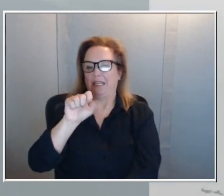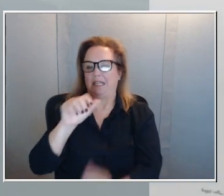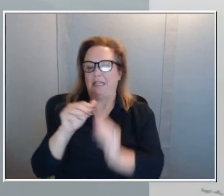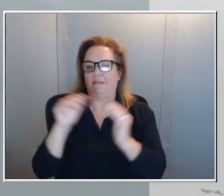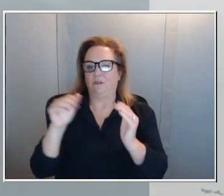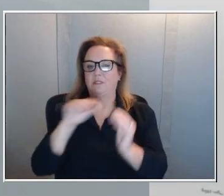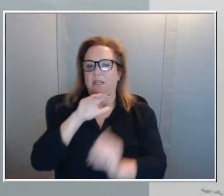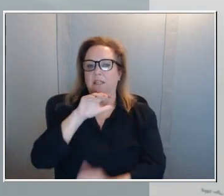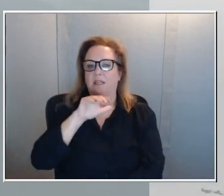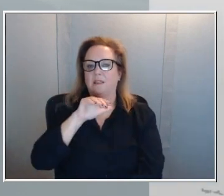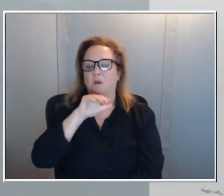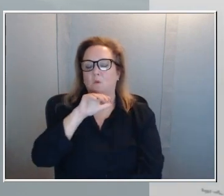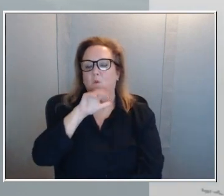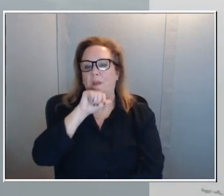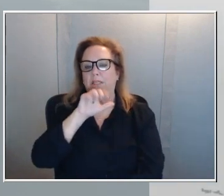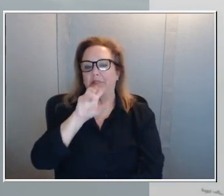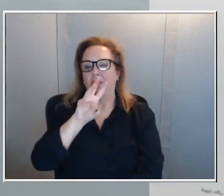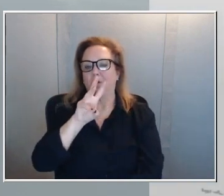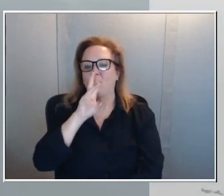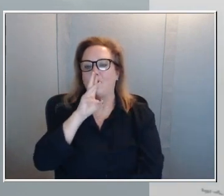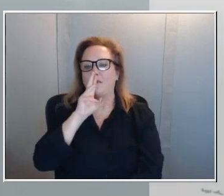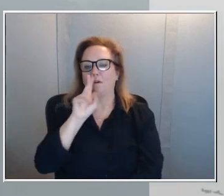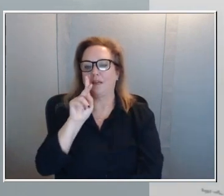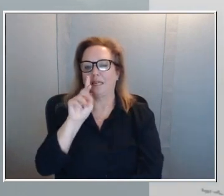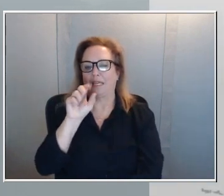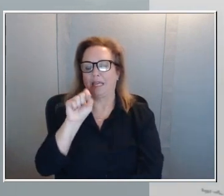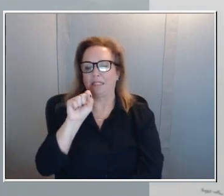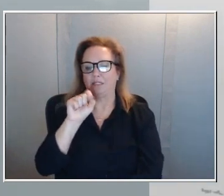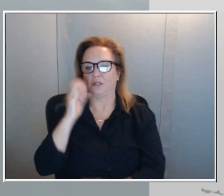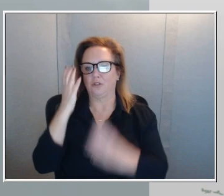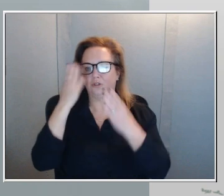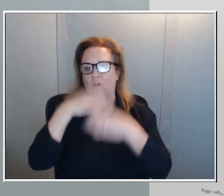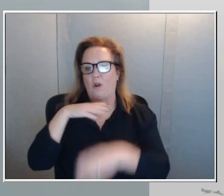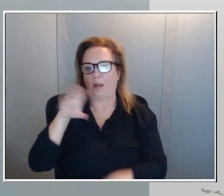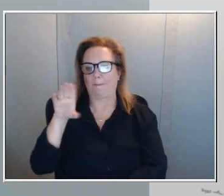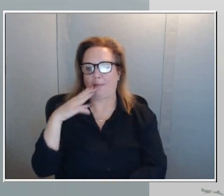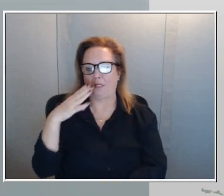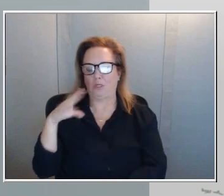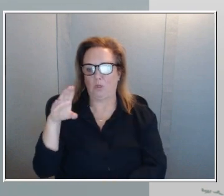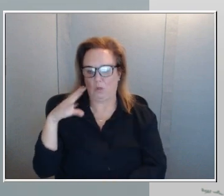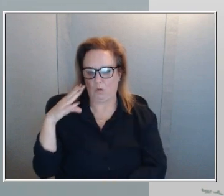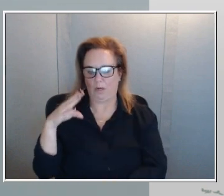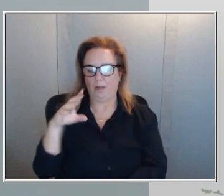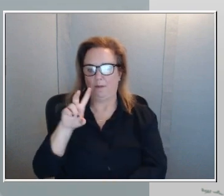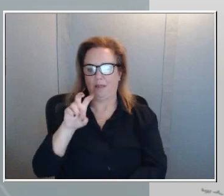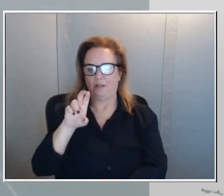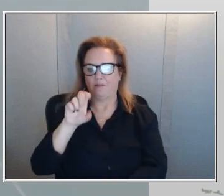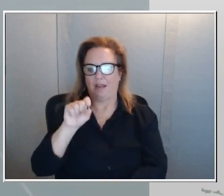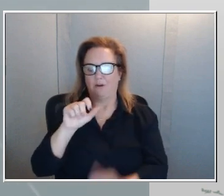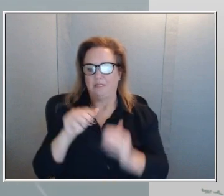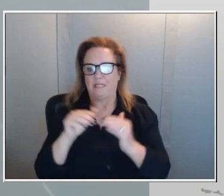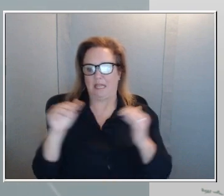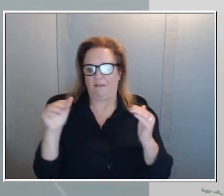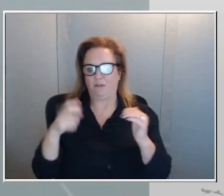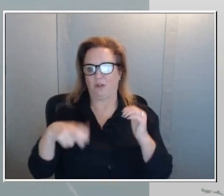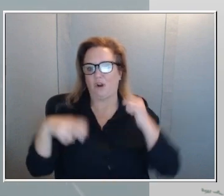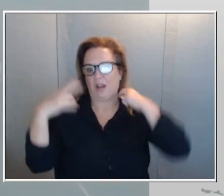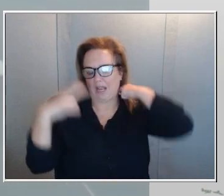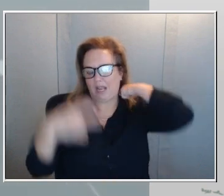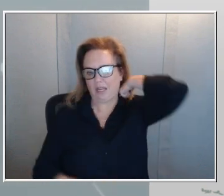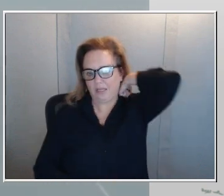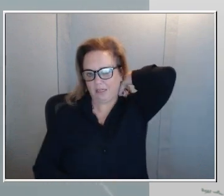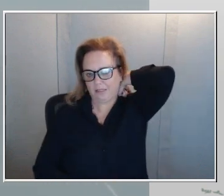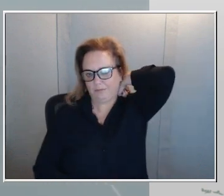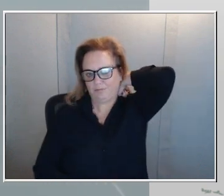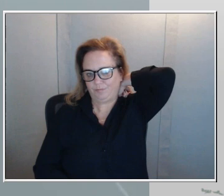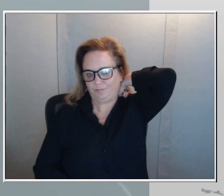that up. Kansas is one of the few states showing up in dark blue, meaning that those virus levels are high. What do you make of this?